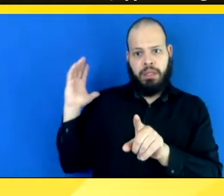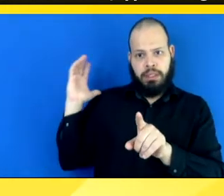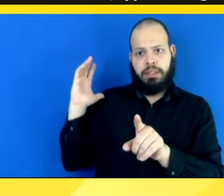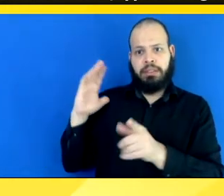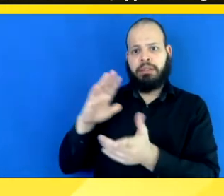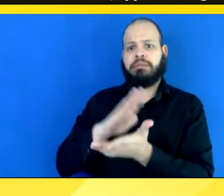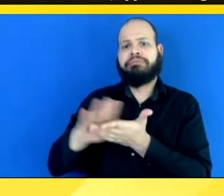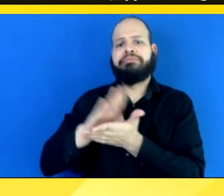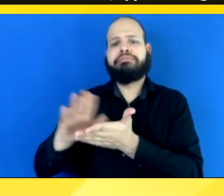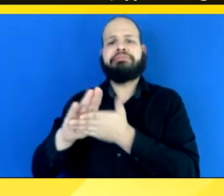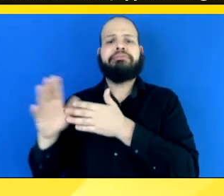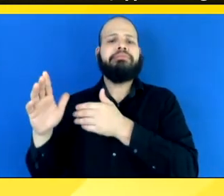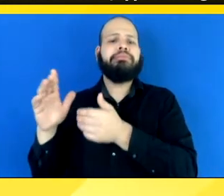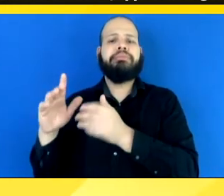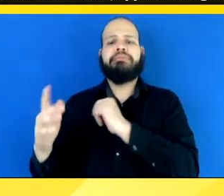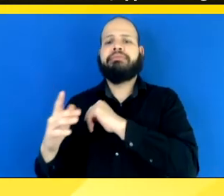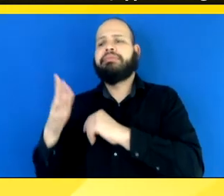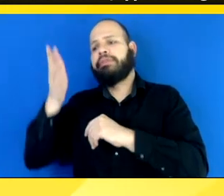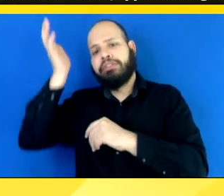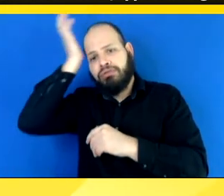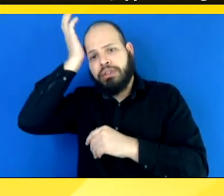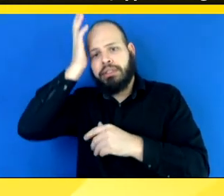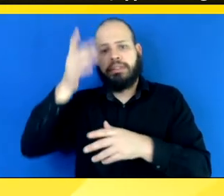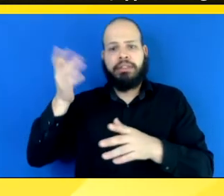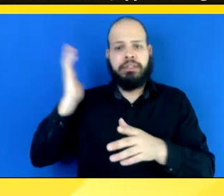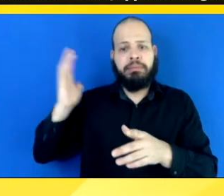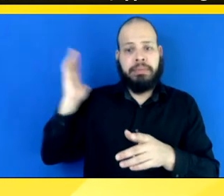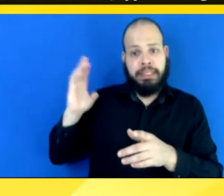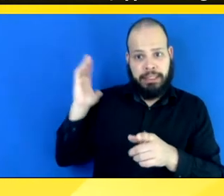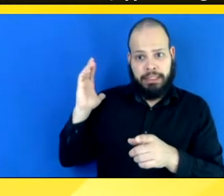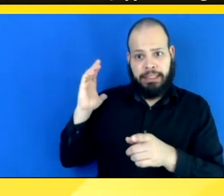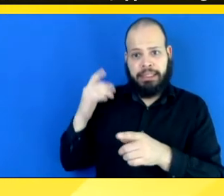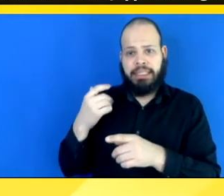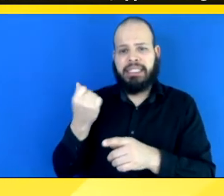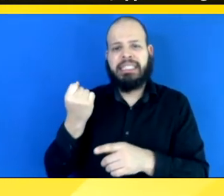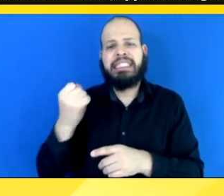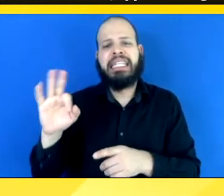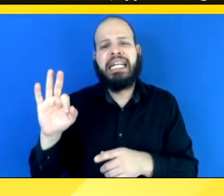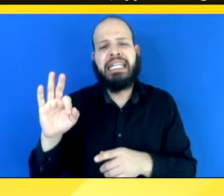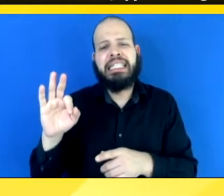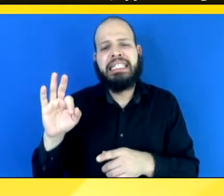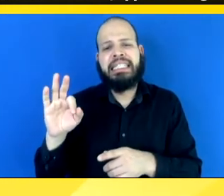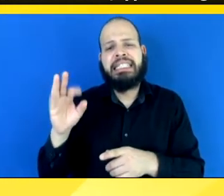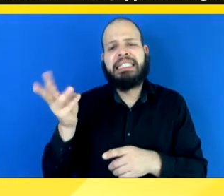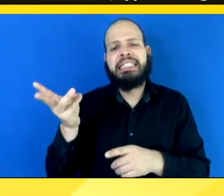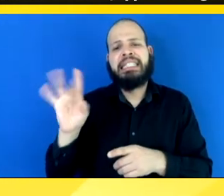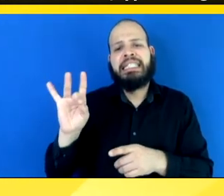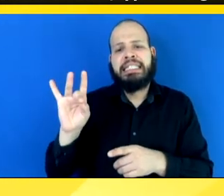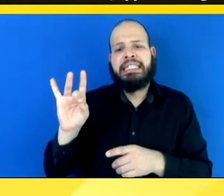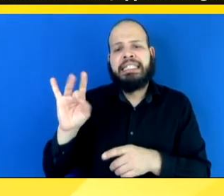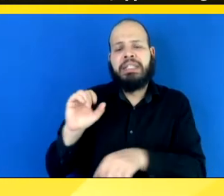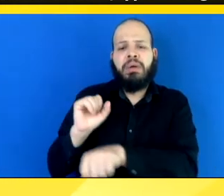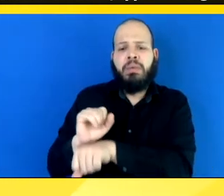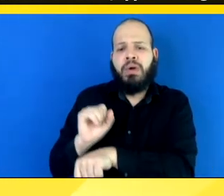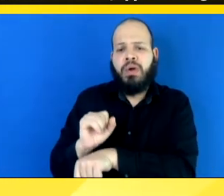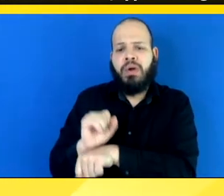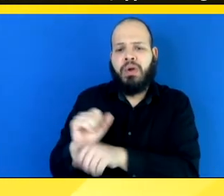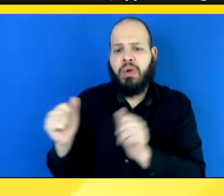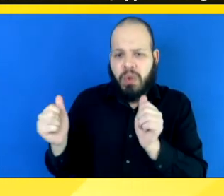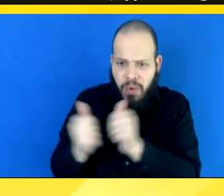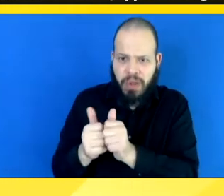in 1968, marching side by side with Dr. King under the famous slogan,